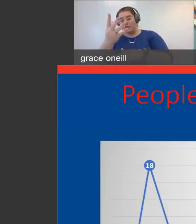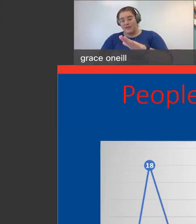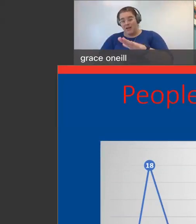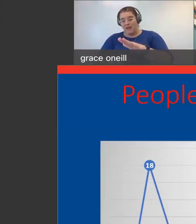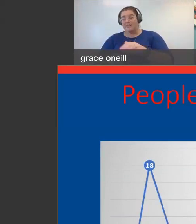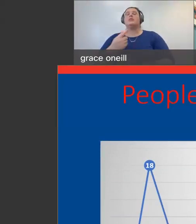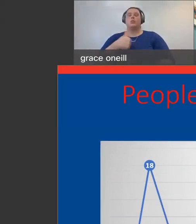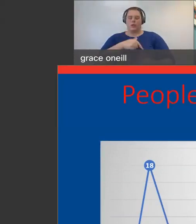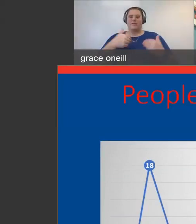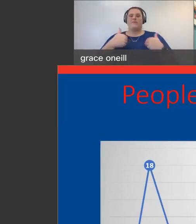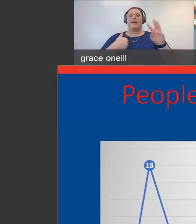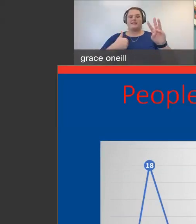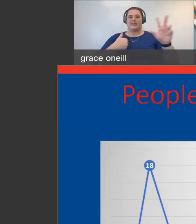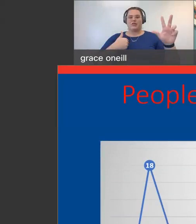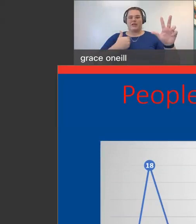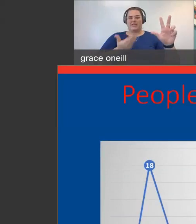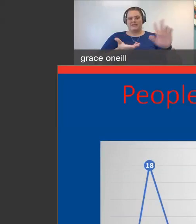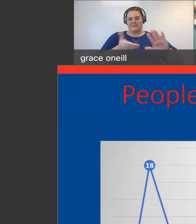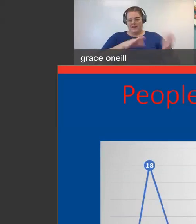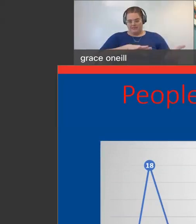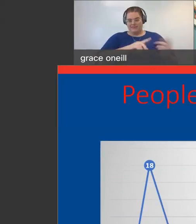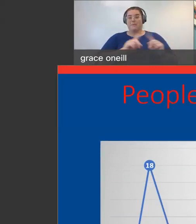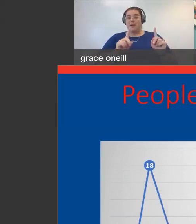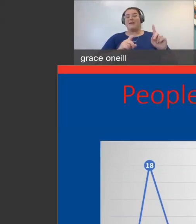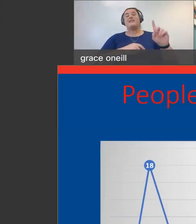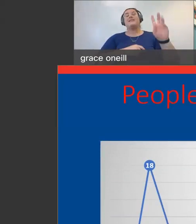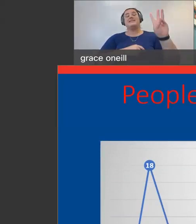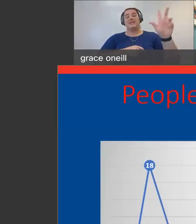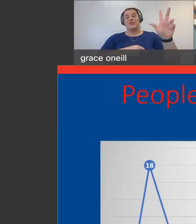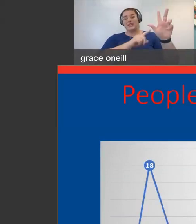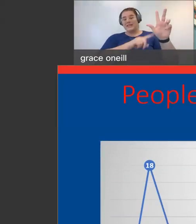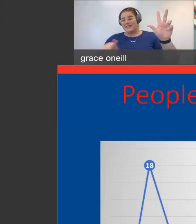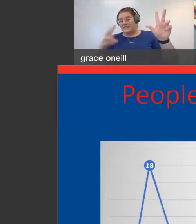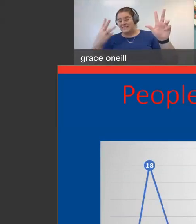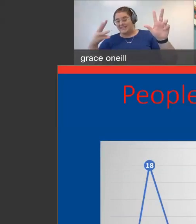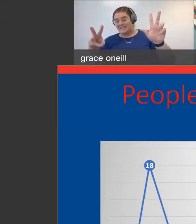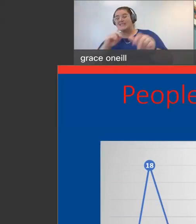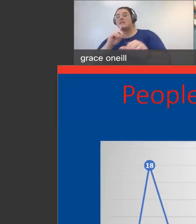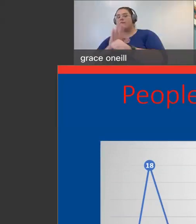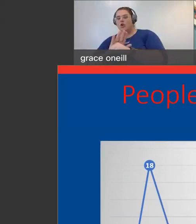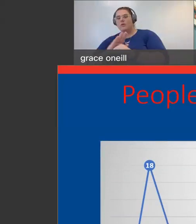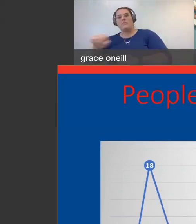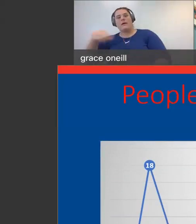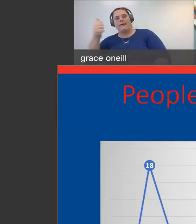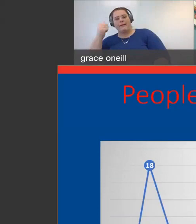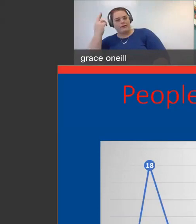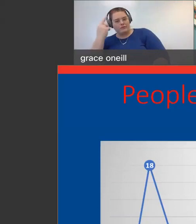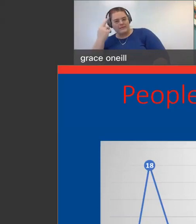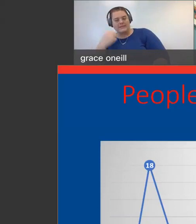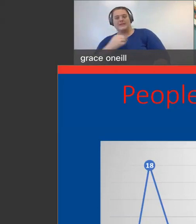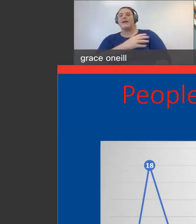However, 16 of these have been confirmed as not COVID related. And for 10 of them, we are still